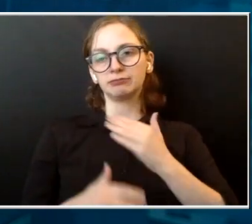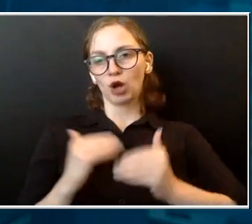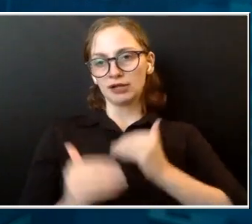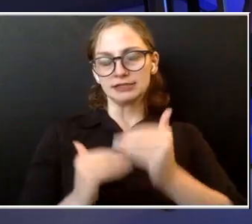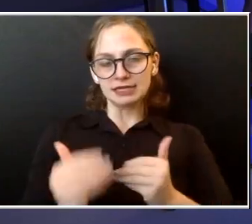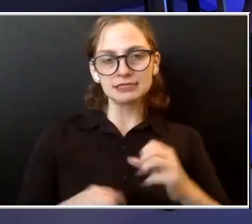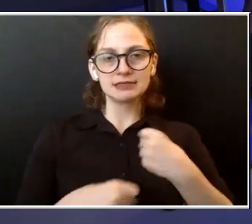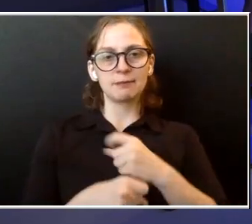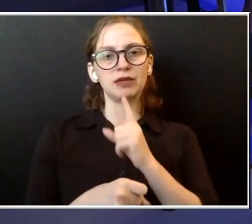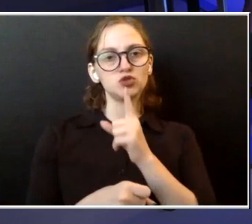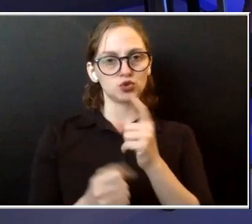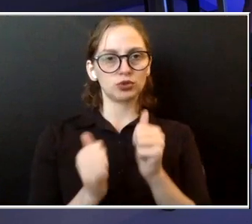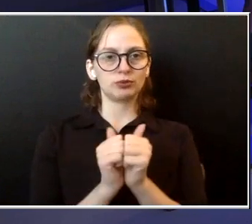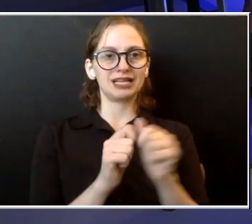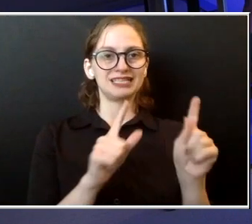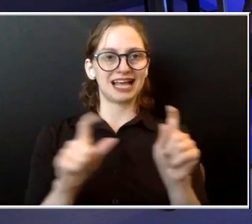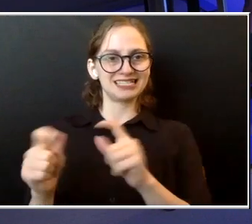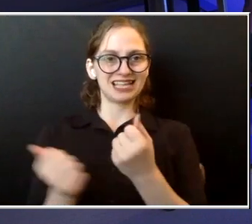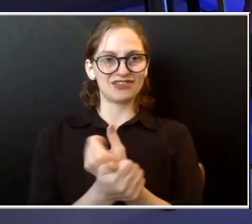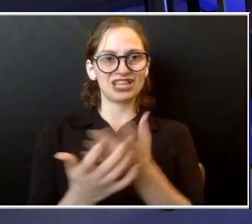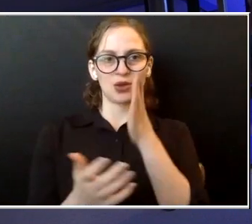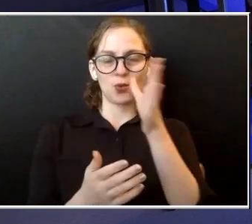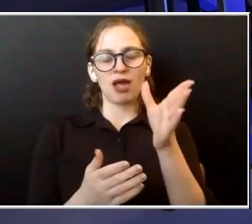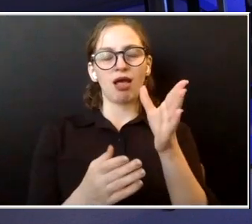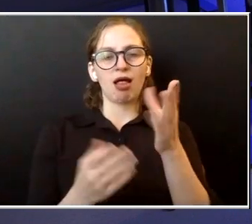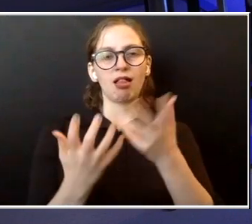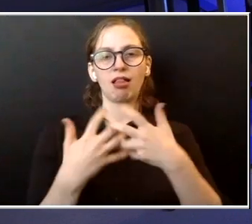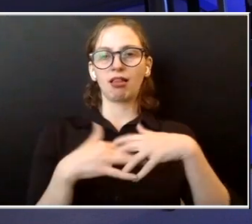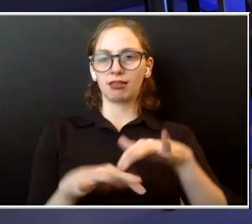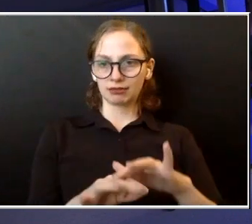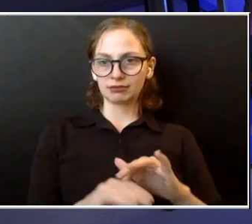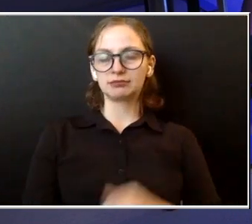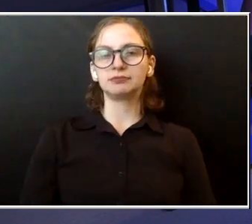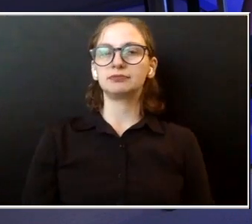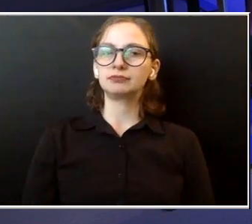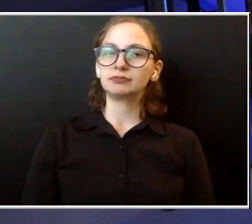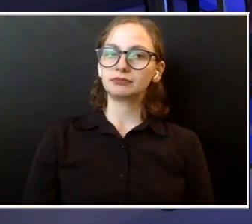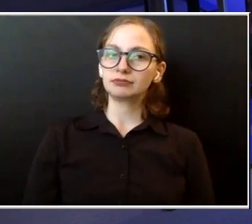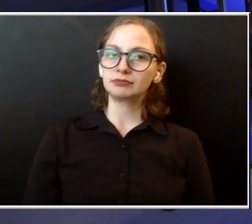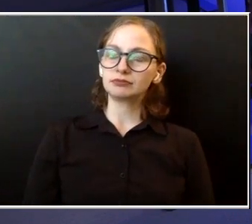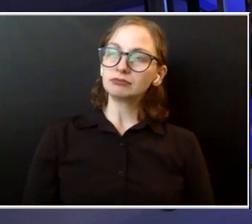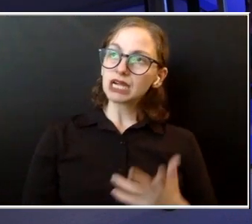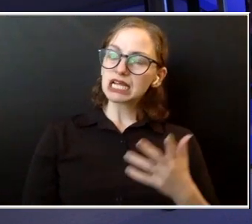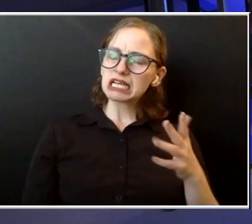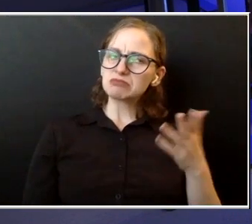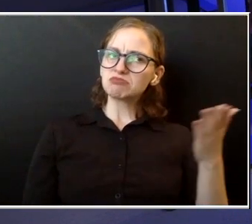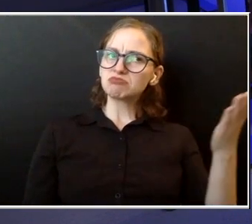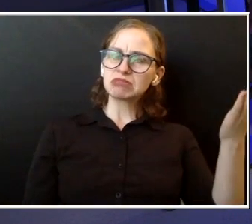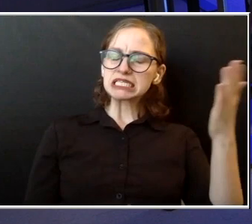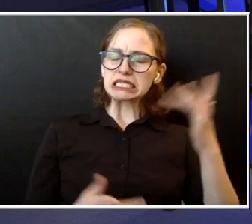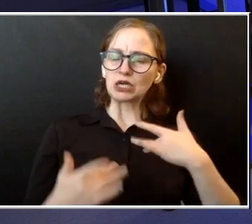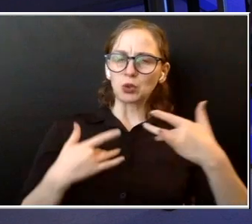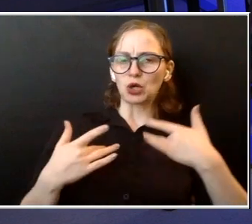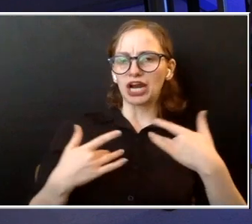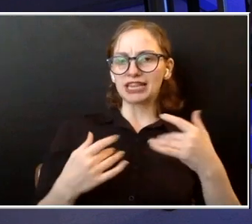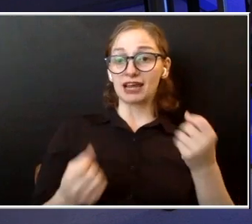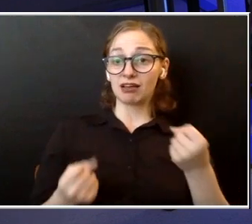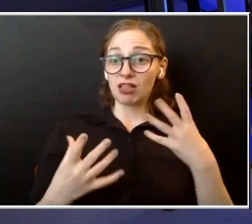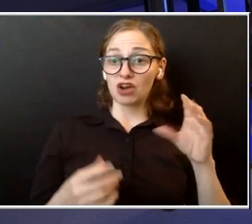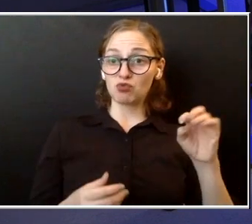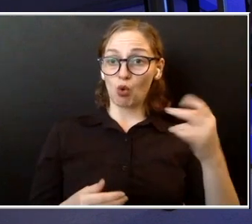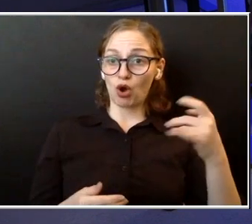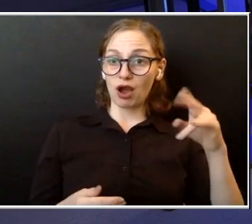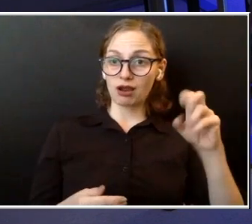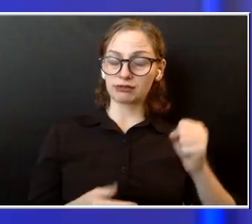side. Steve, Dr. Schmidt, is there a worry that a lot of organs are not being used? Yeah, I think there's twofold.